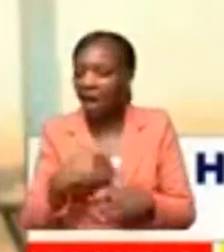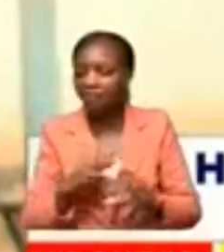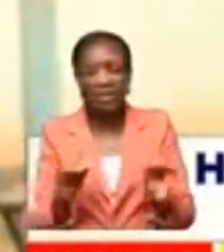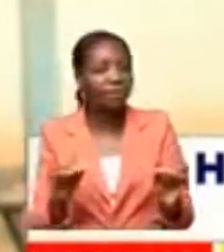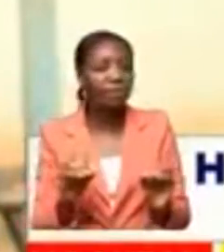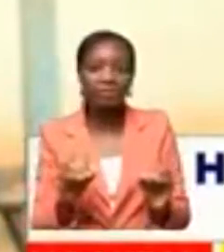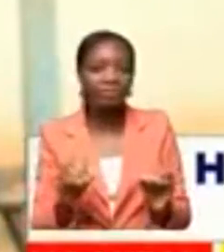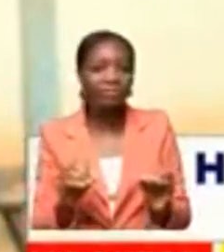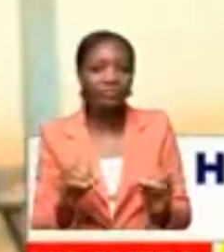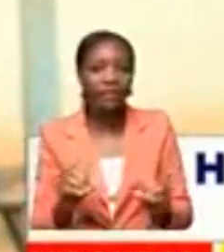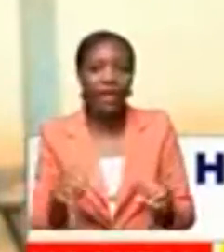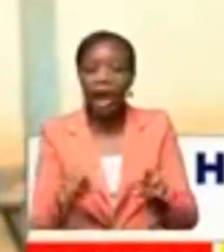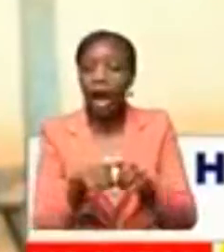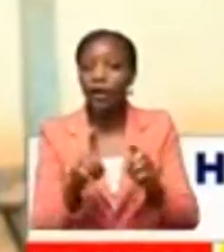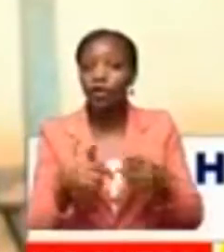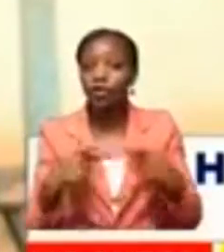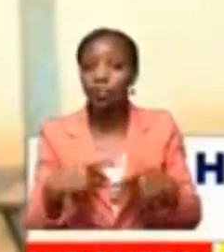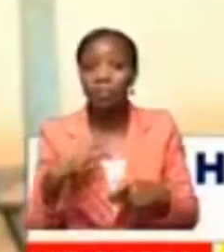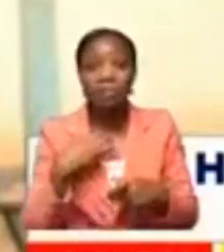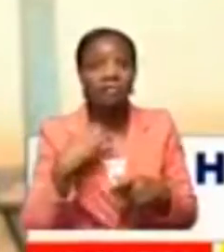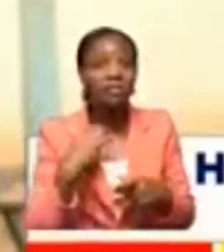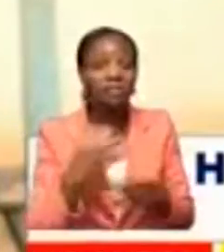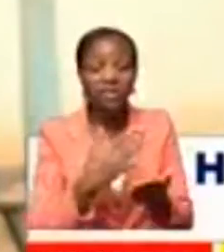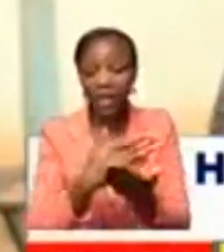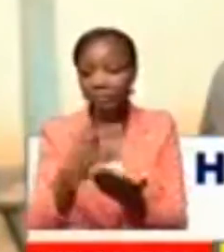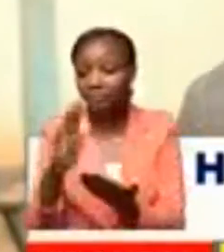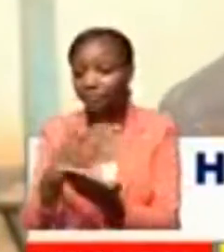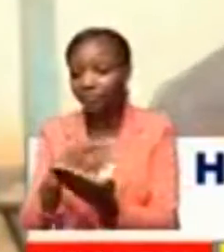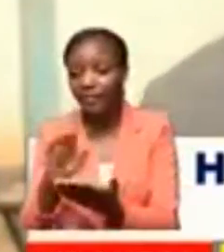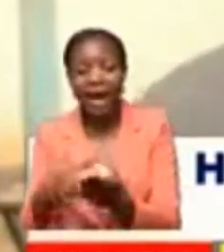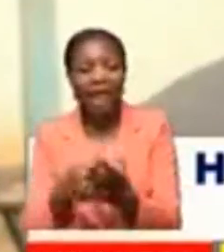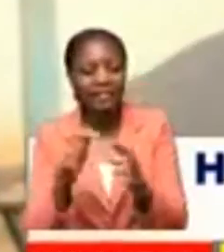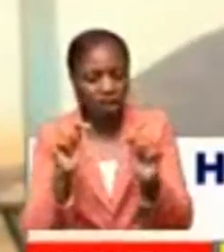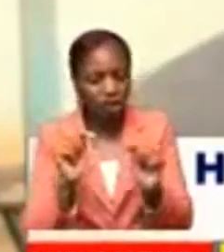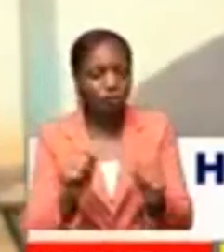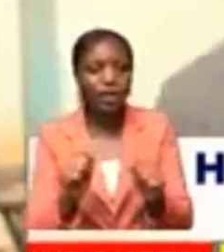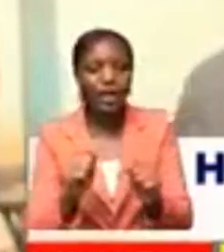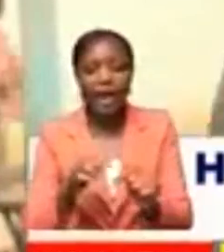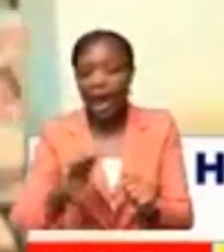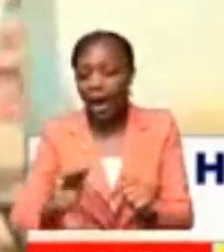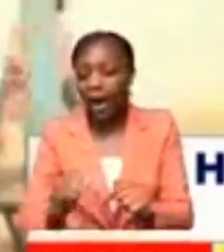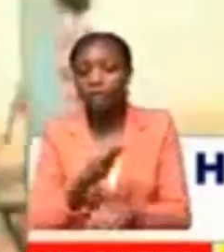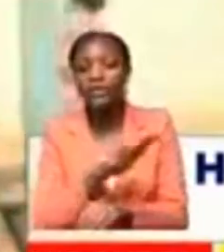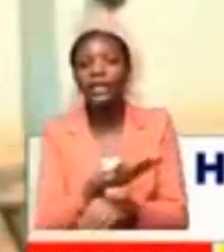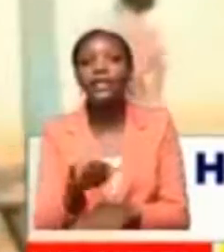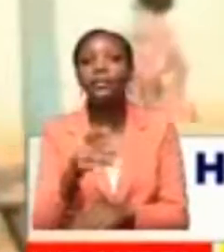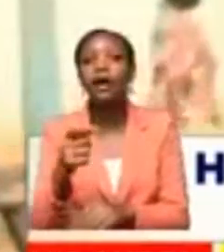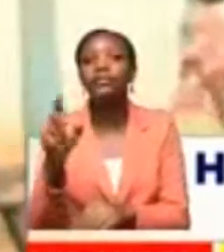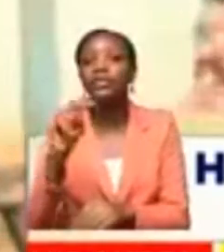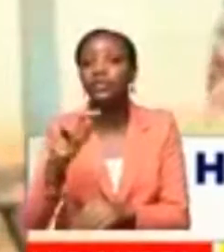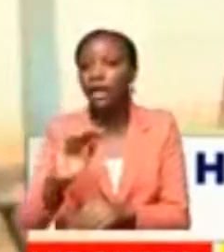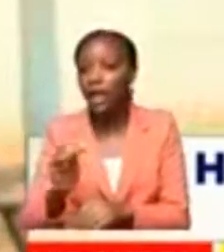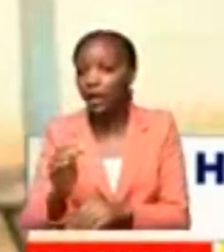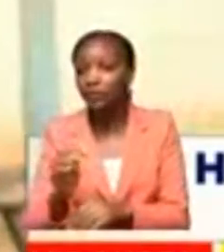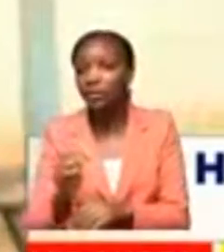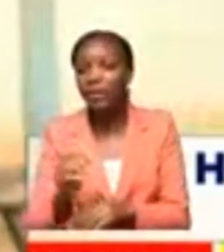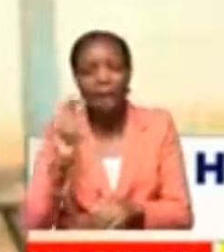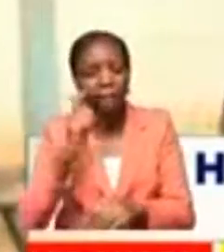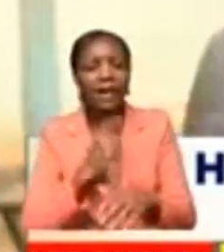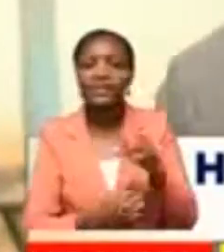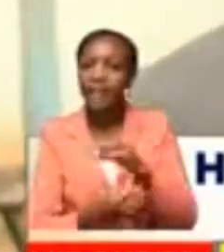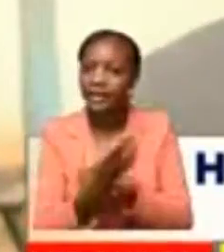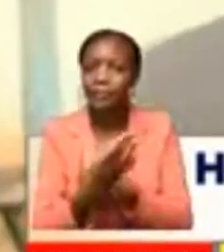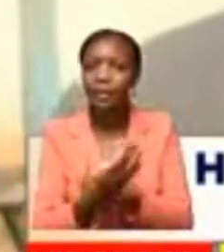waisani wamejitolea na wakaweka kwa kaunti hii. Tunapoongea hivi leo, County Assembly ya Trans Nzoia watuambie hizi